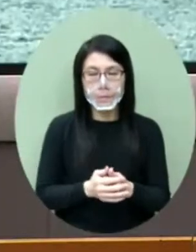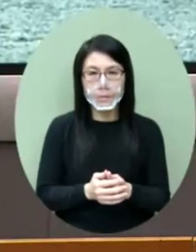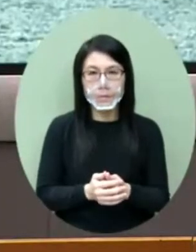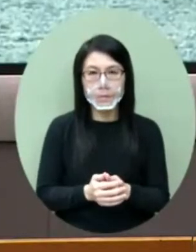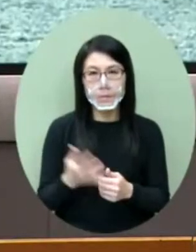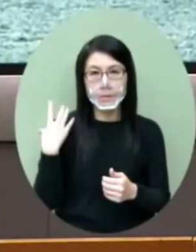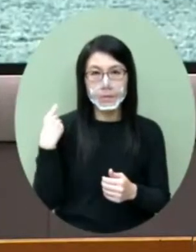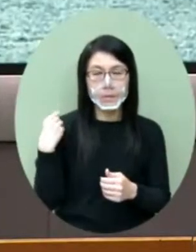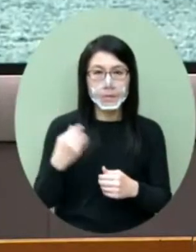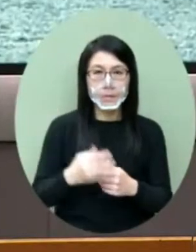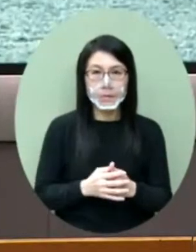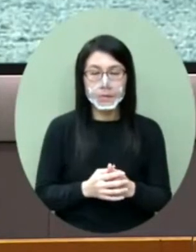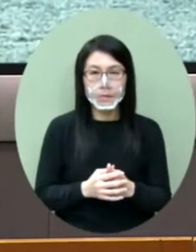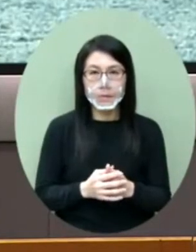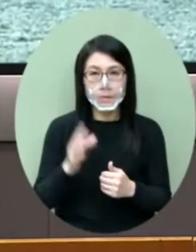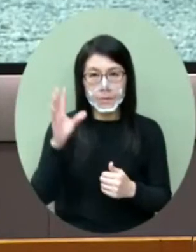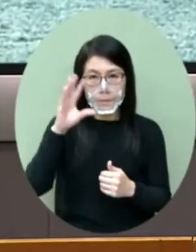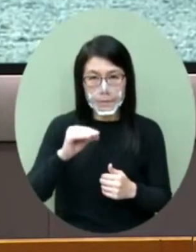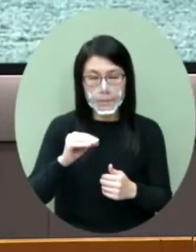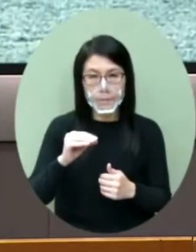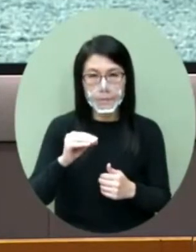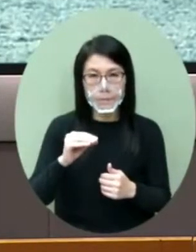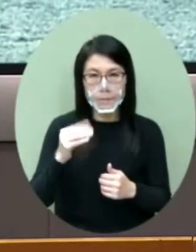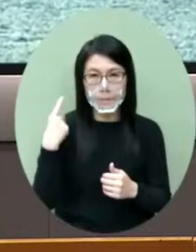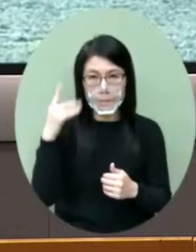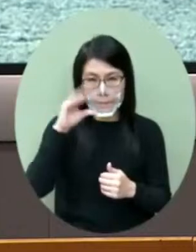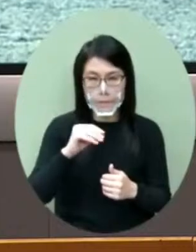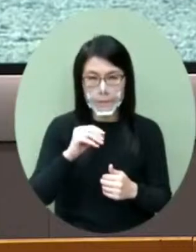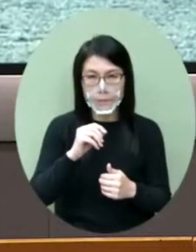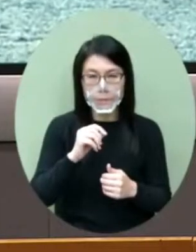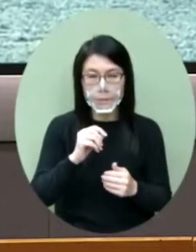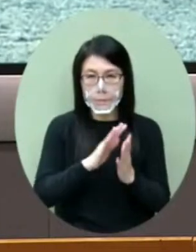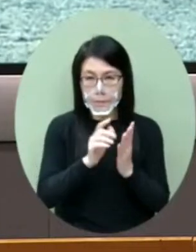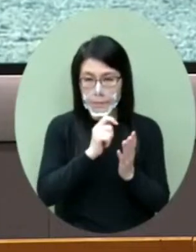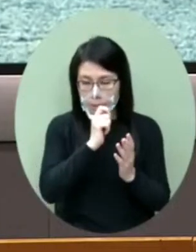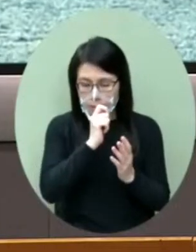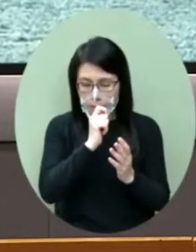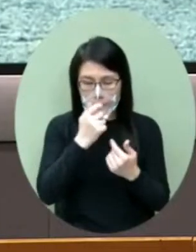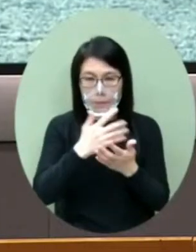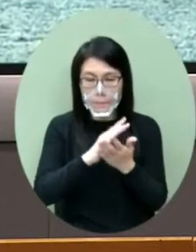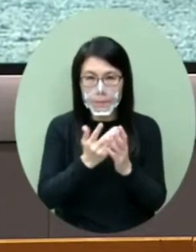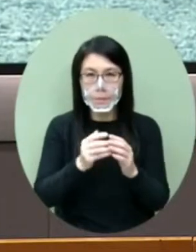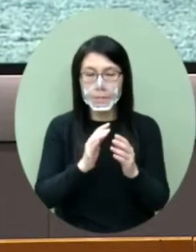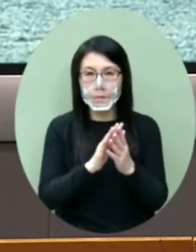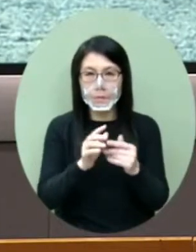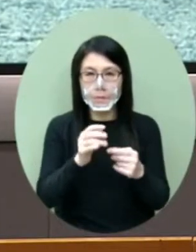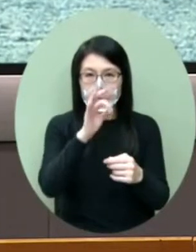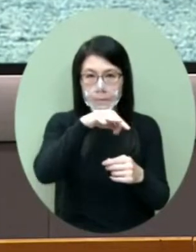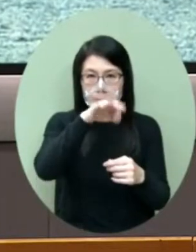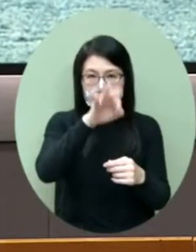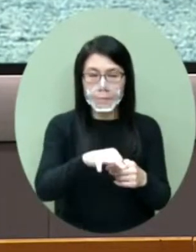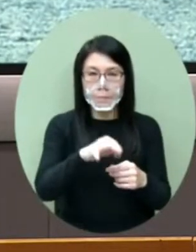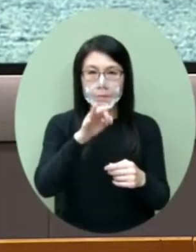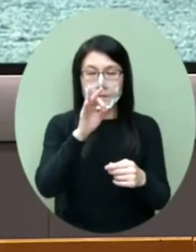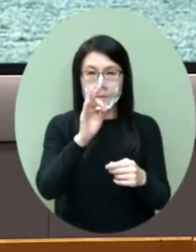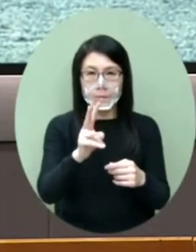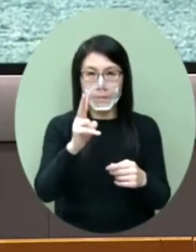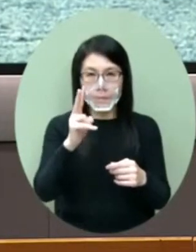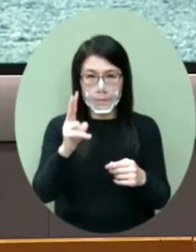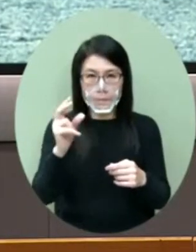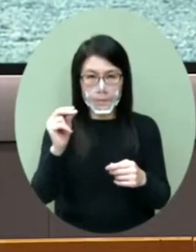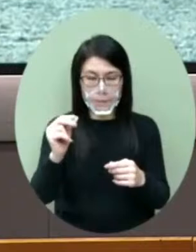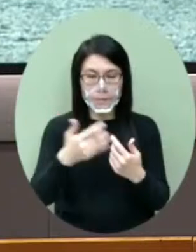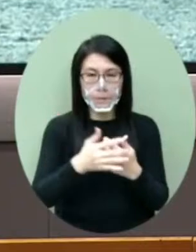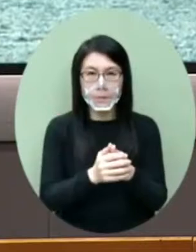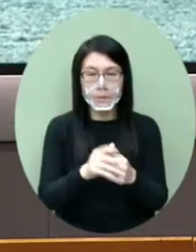from Dr. Chang. Good afternoon. Yesterday, we have PCR positive tests at